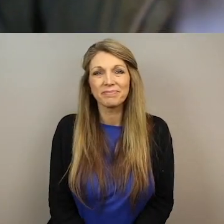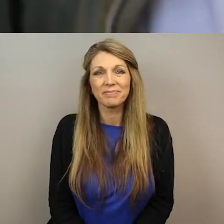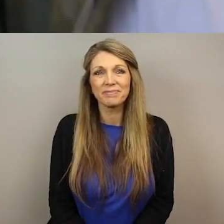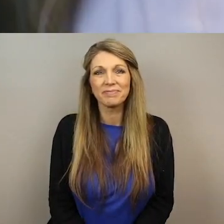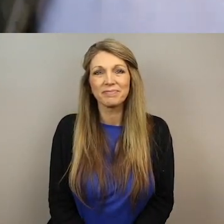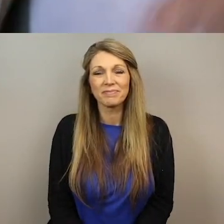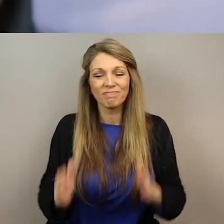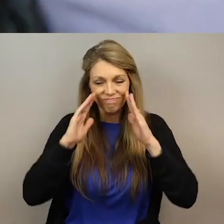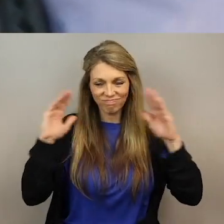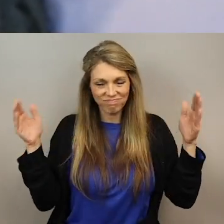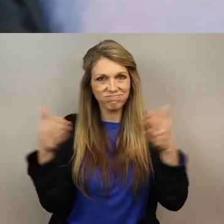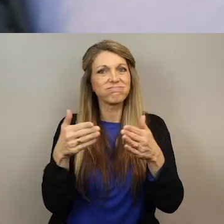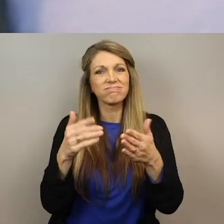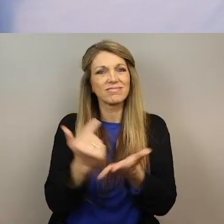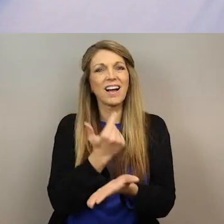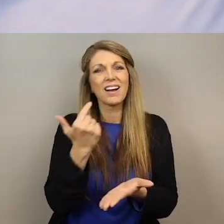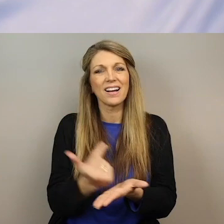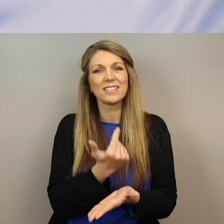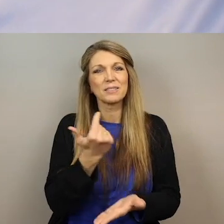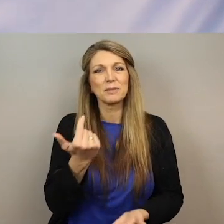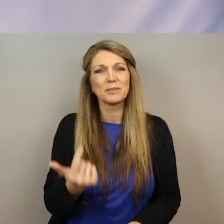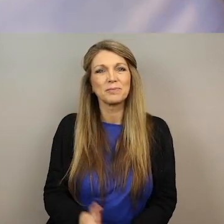It's all about the gospel.